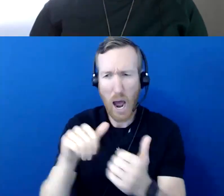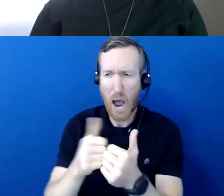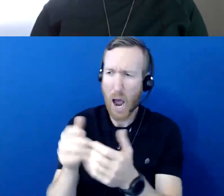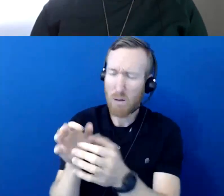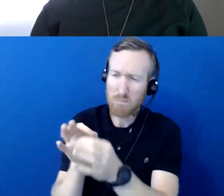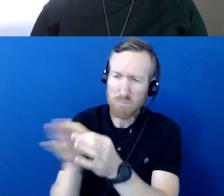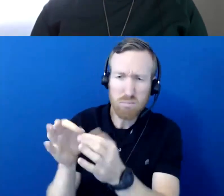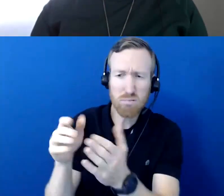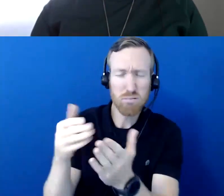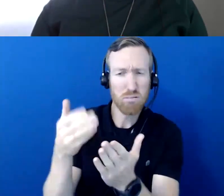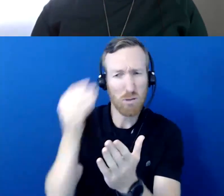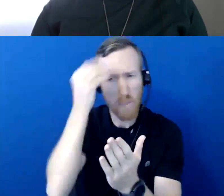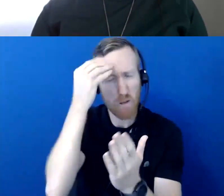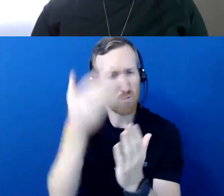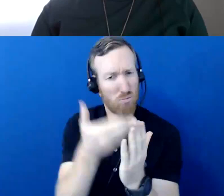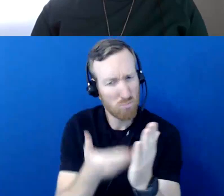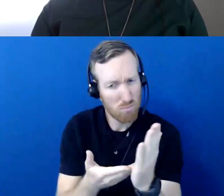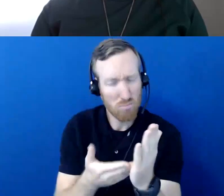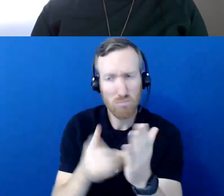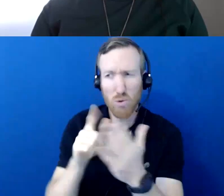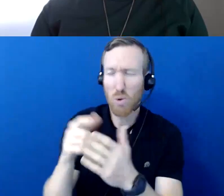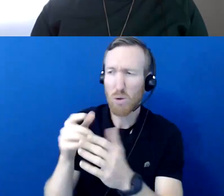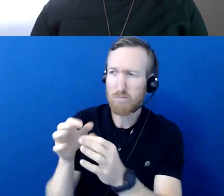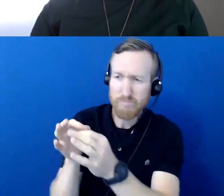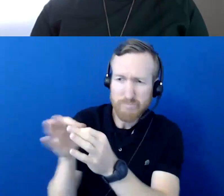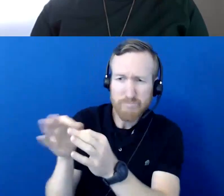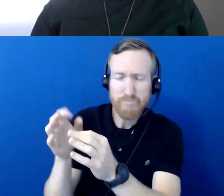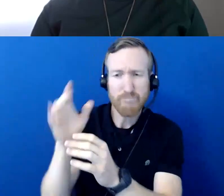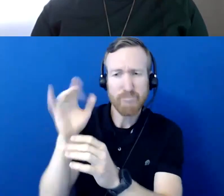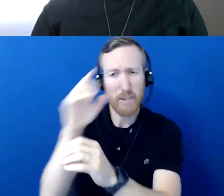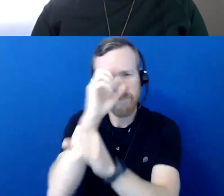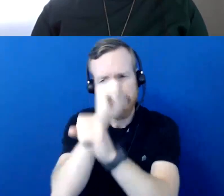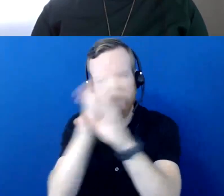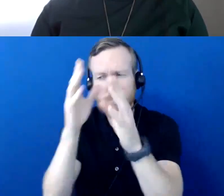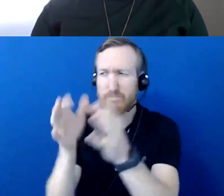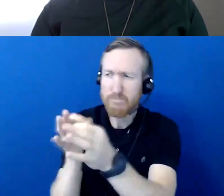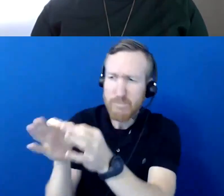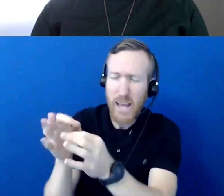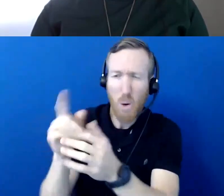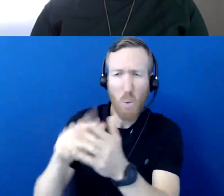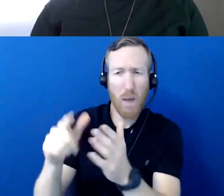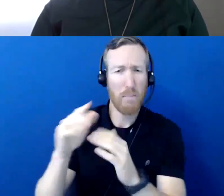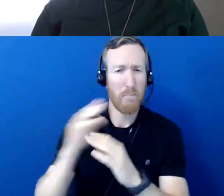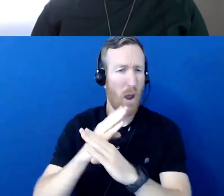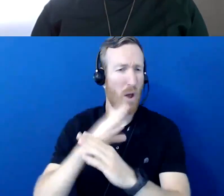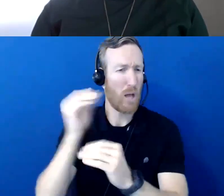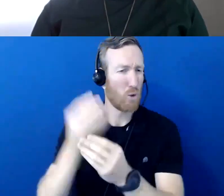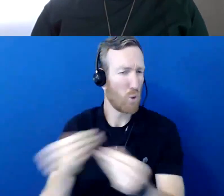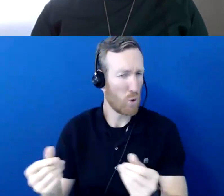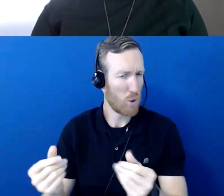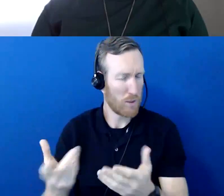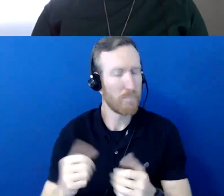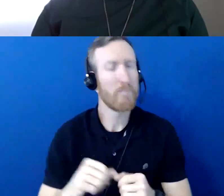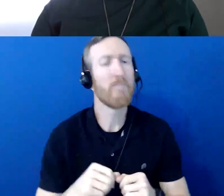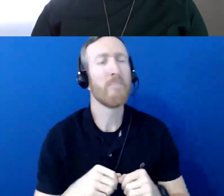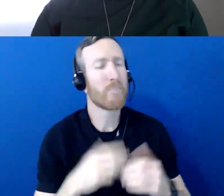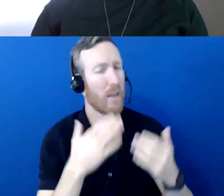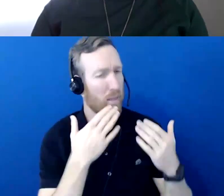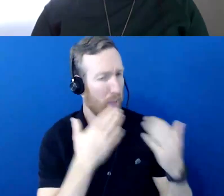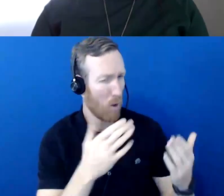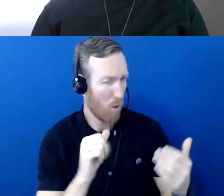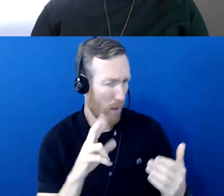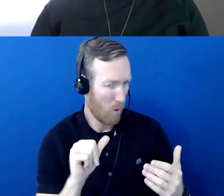vision of situation barriers and solutions as well. Yes, thank you,